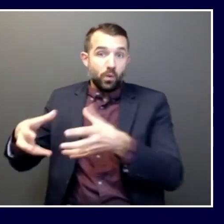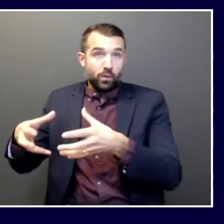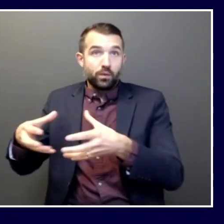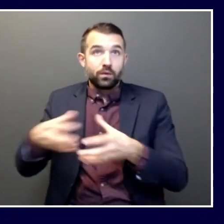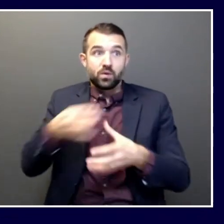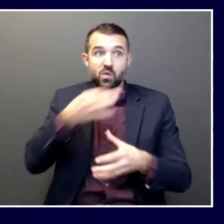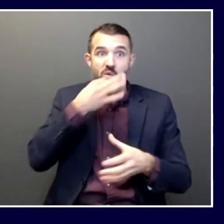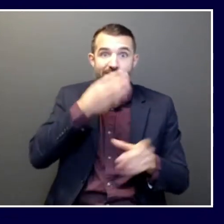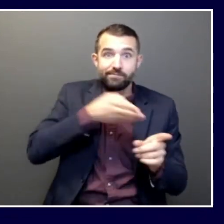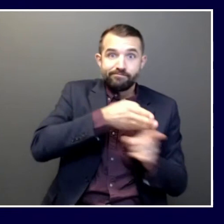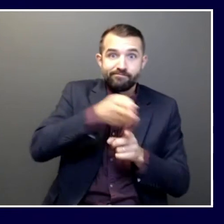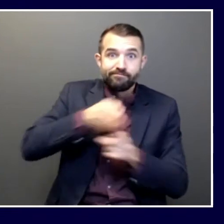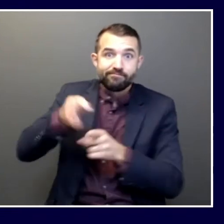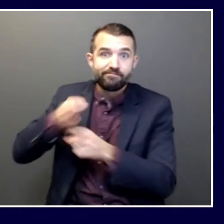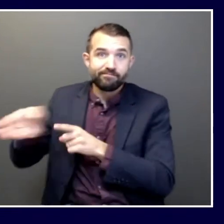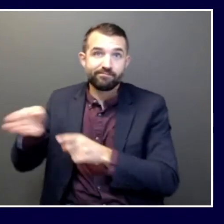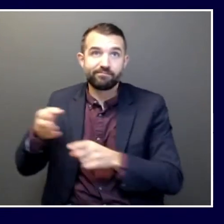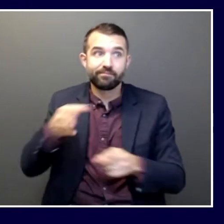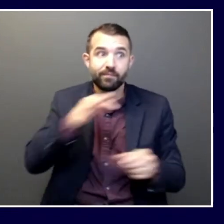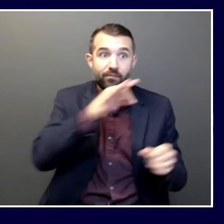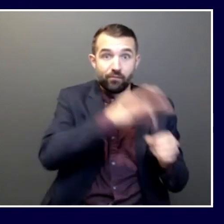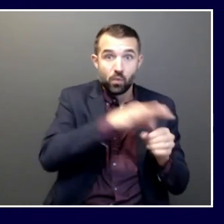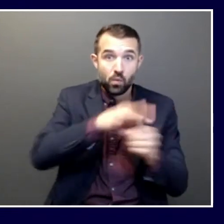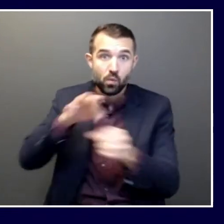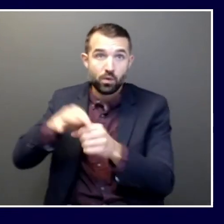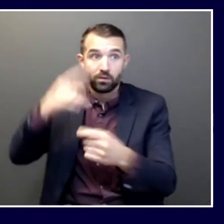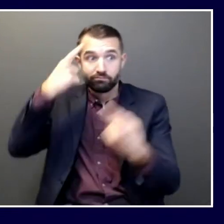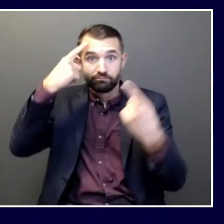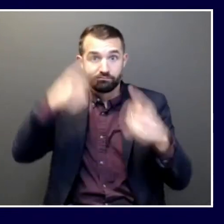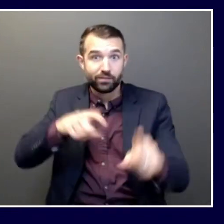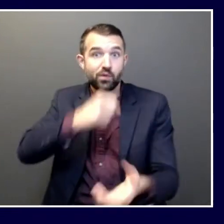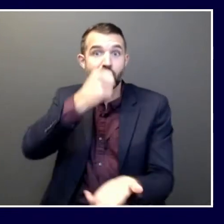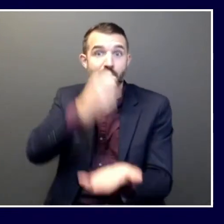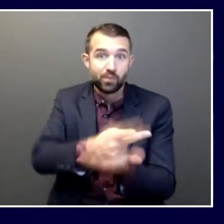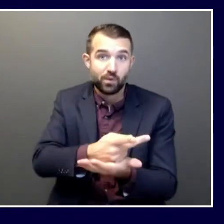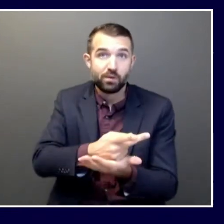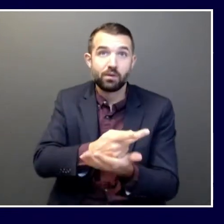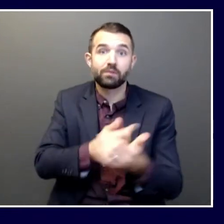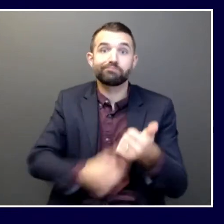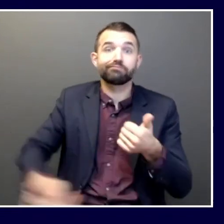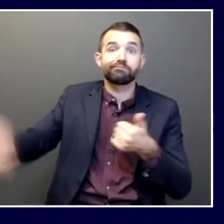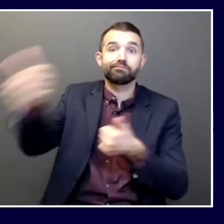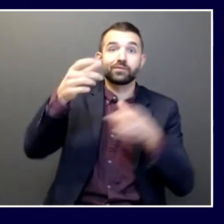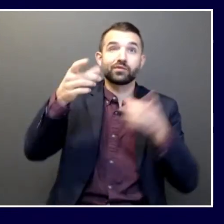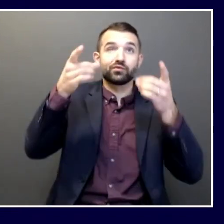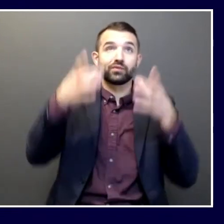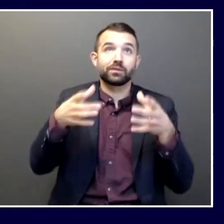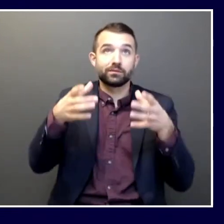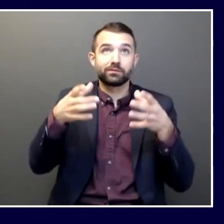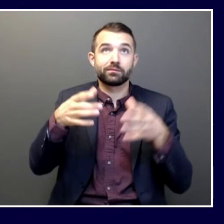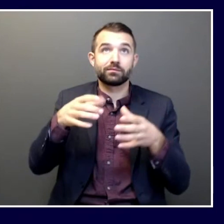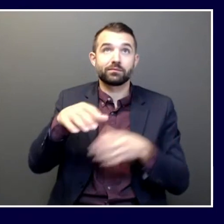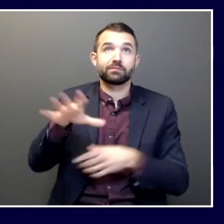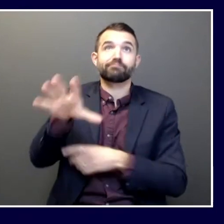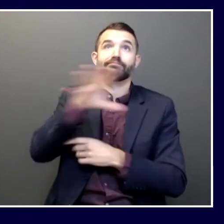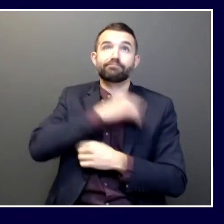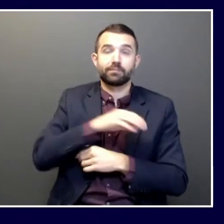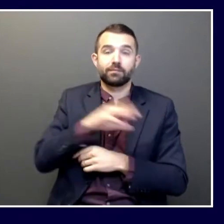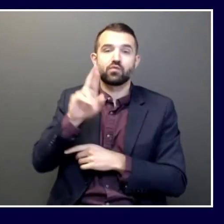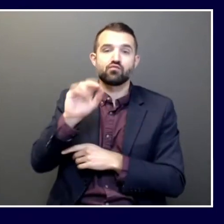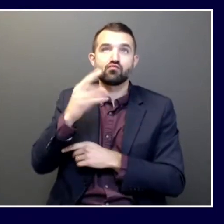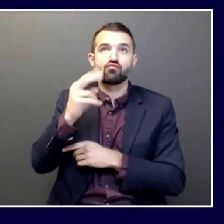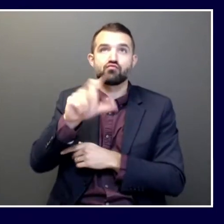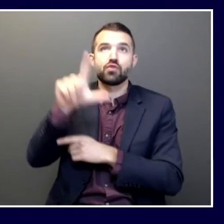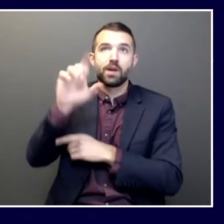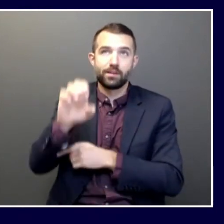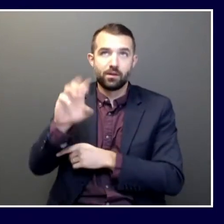for children aged 5 through 11. Dr. Walensky's sign-off was the result of a thorough scientific